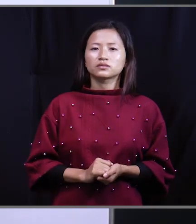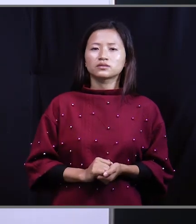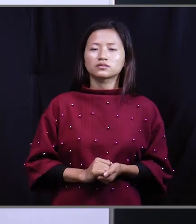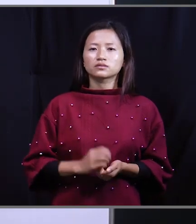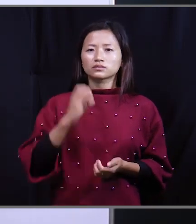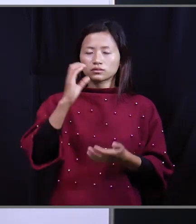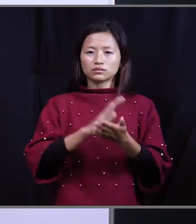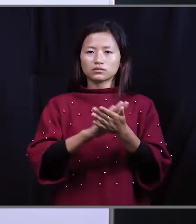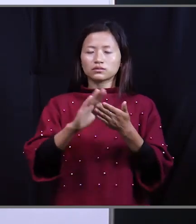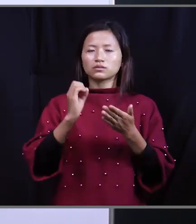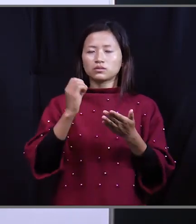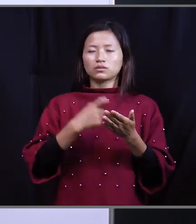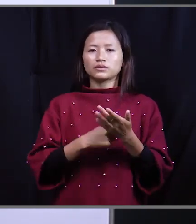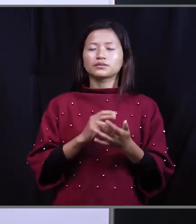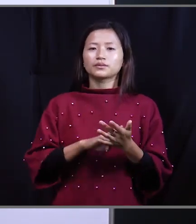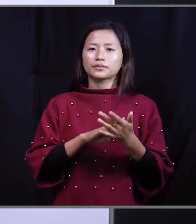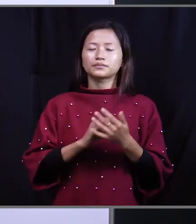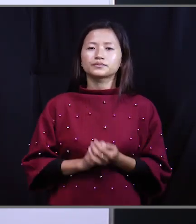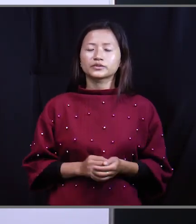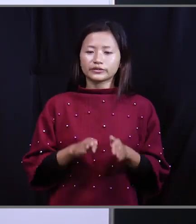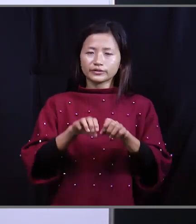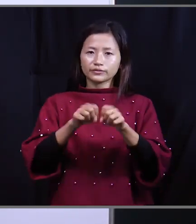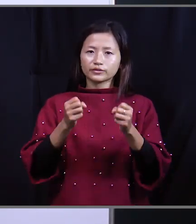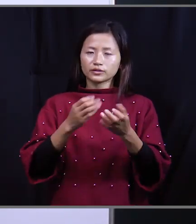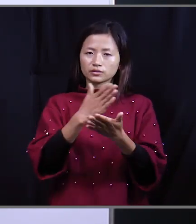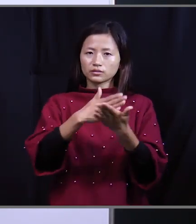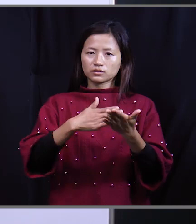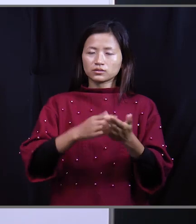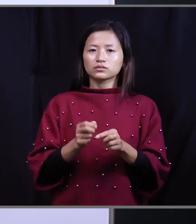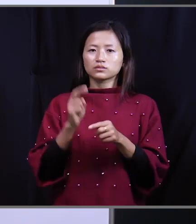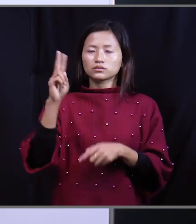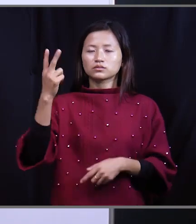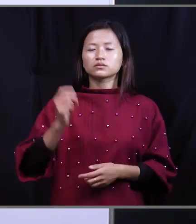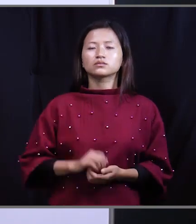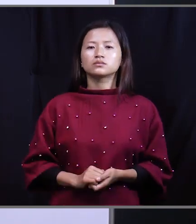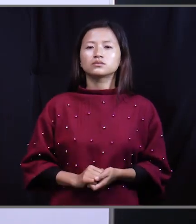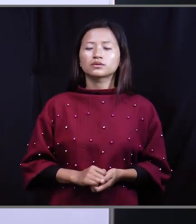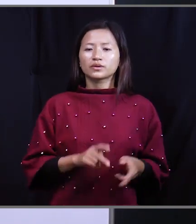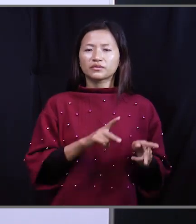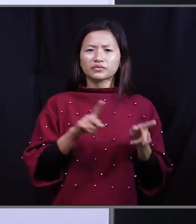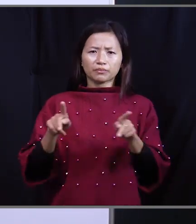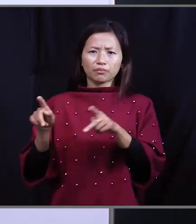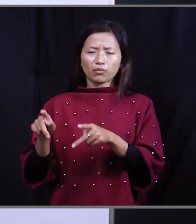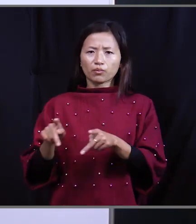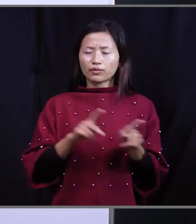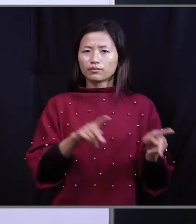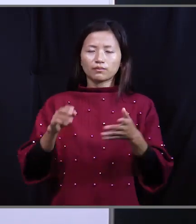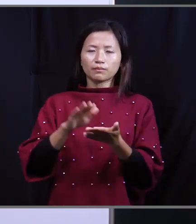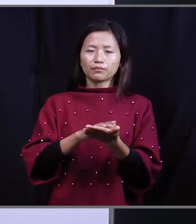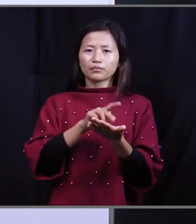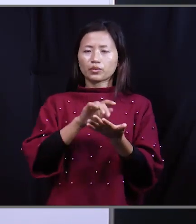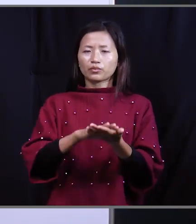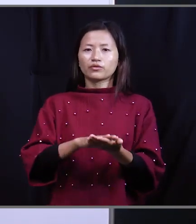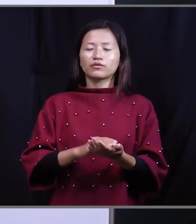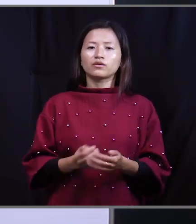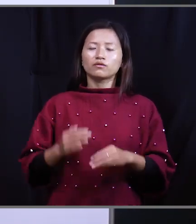the chromatids gets divided into two, in which now they have a proper form cytoplasm. Remember